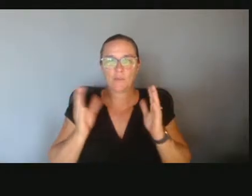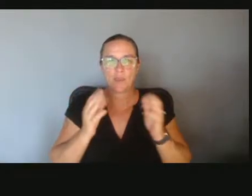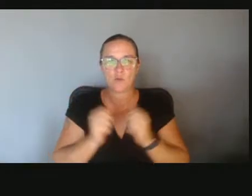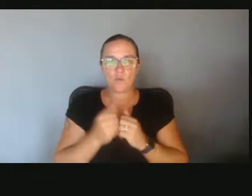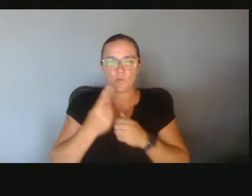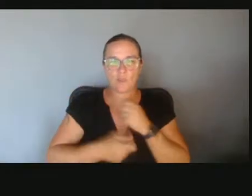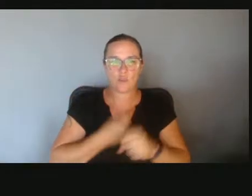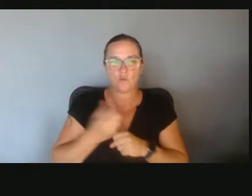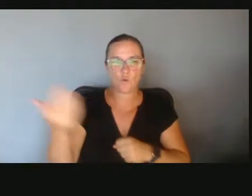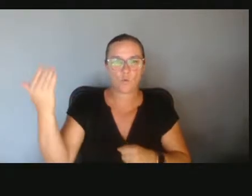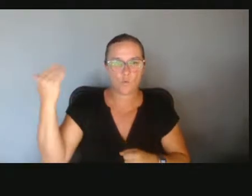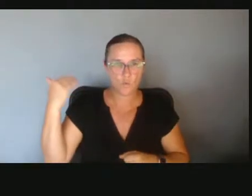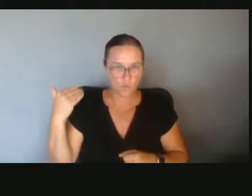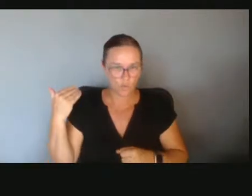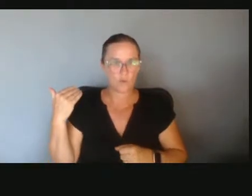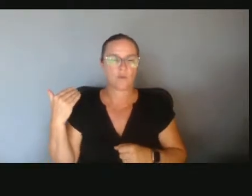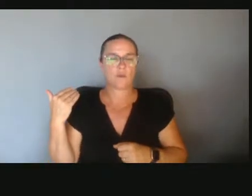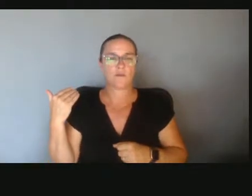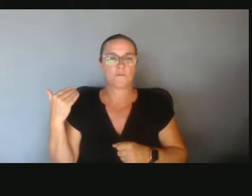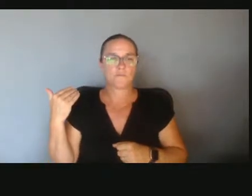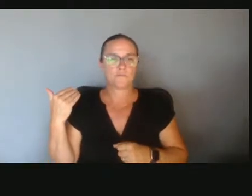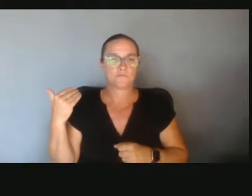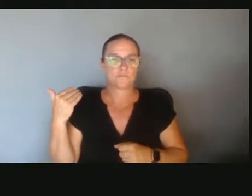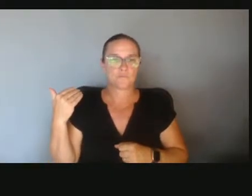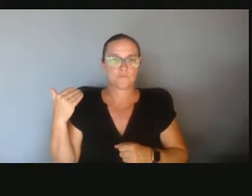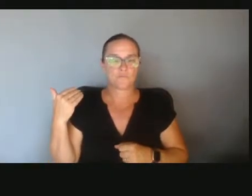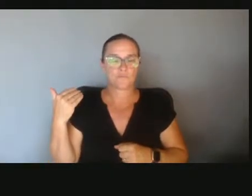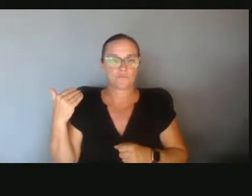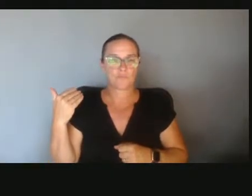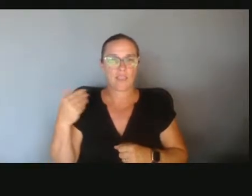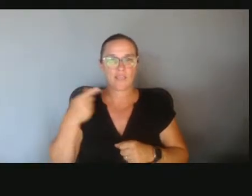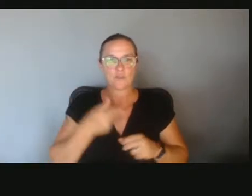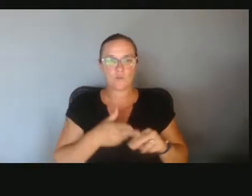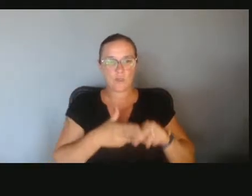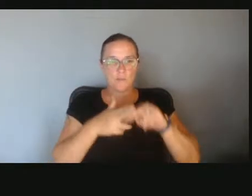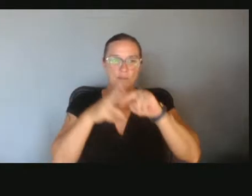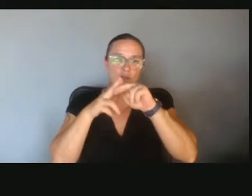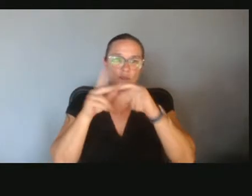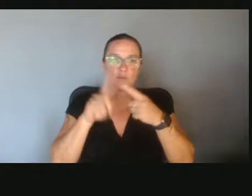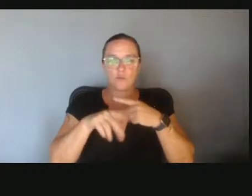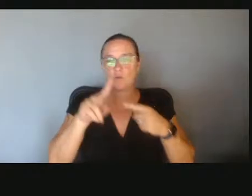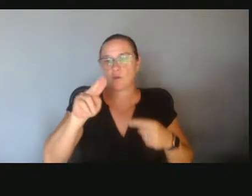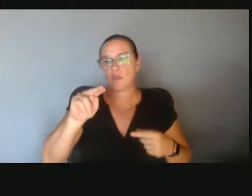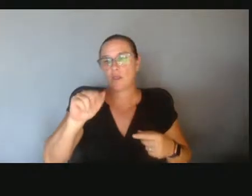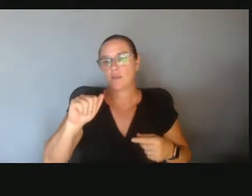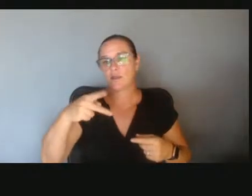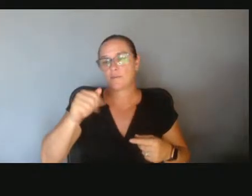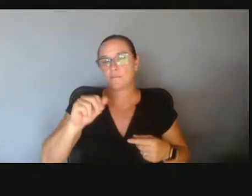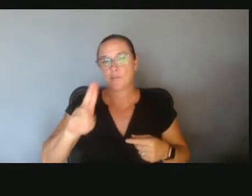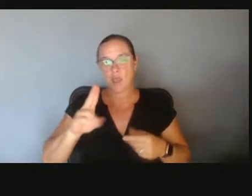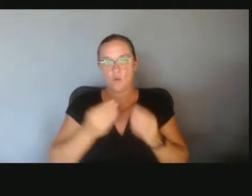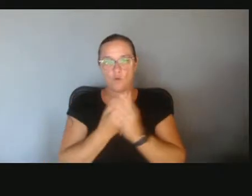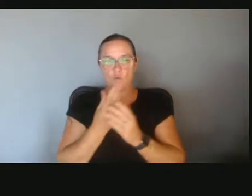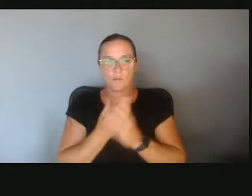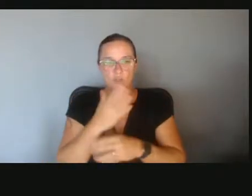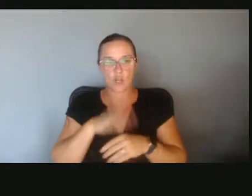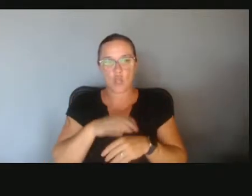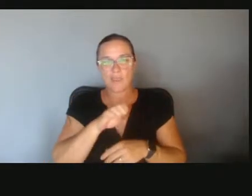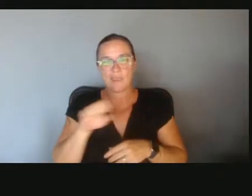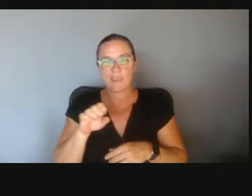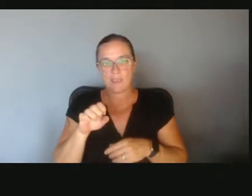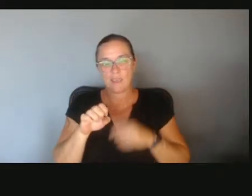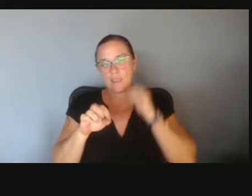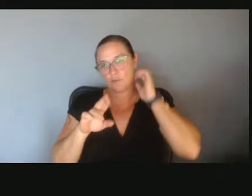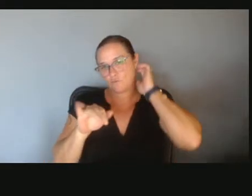was the build up to the Nepal eruption on the East Rift Zone as well. So